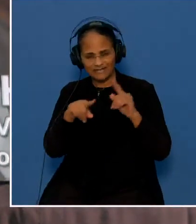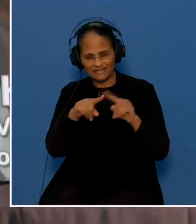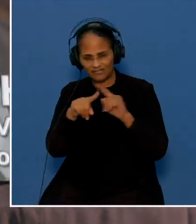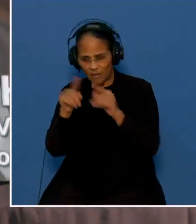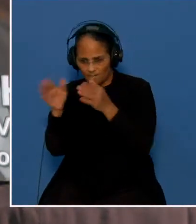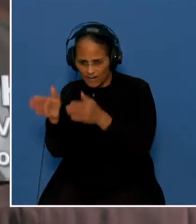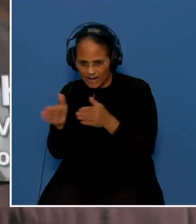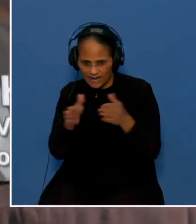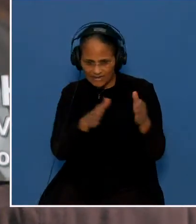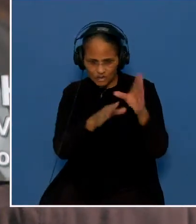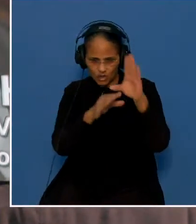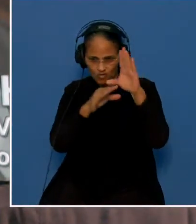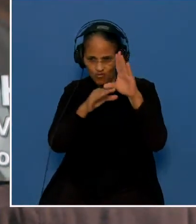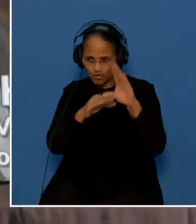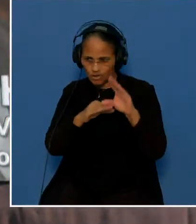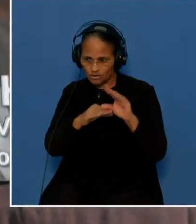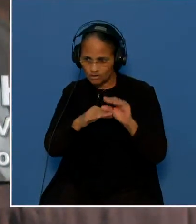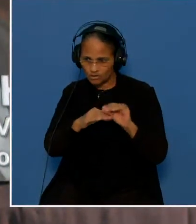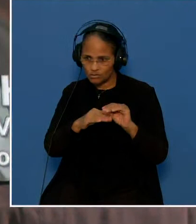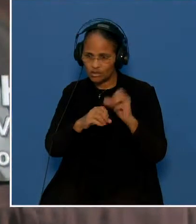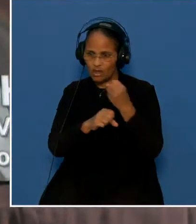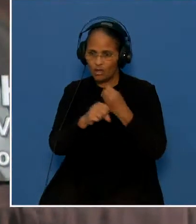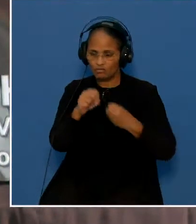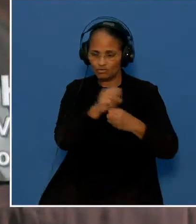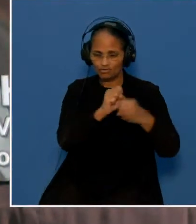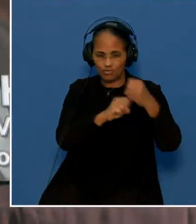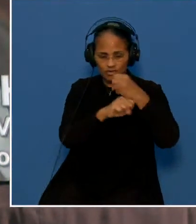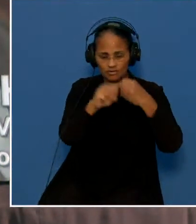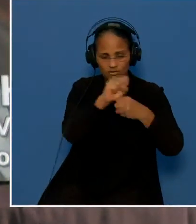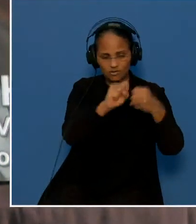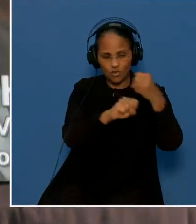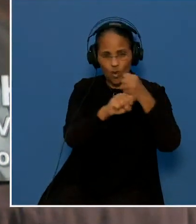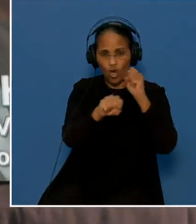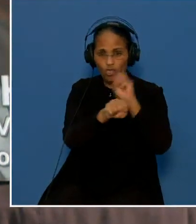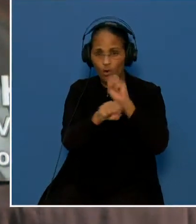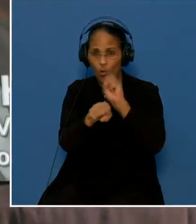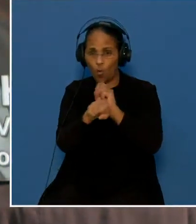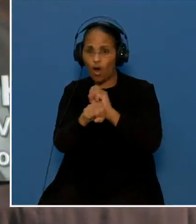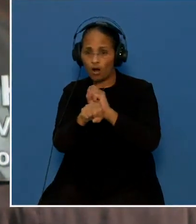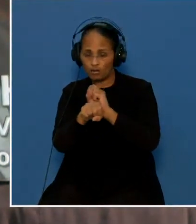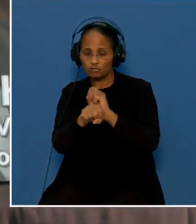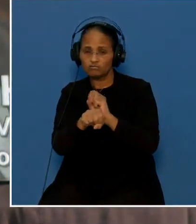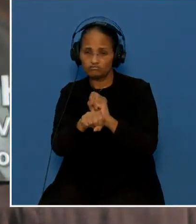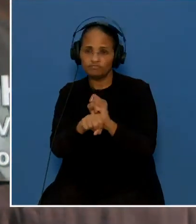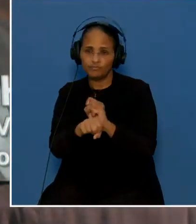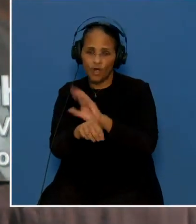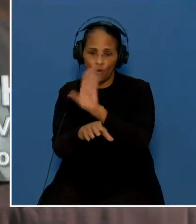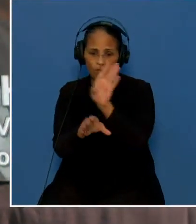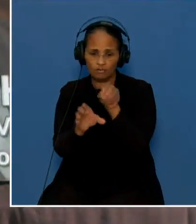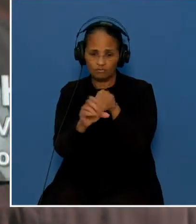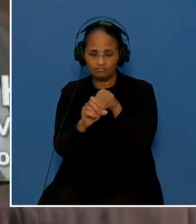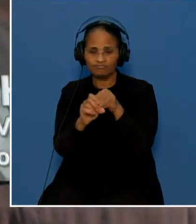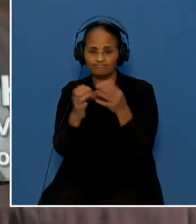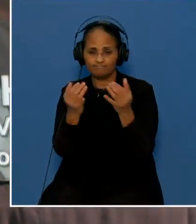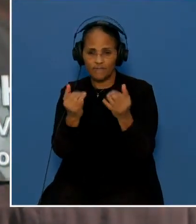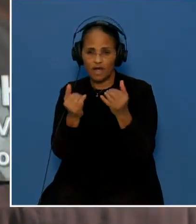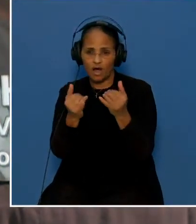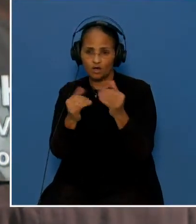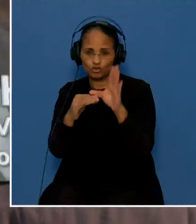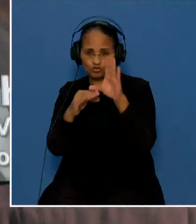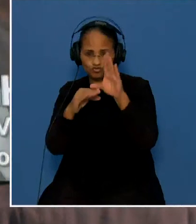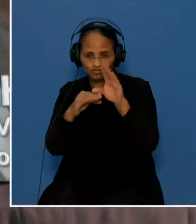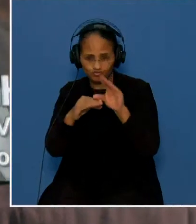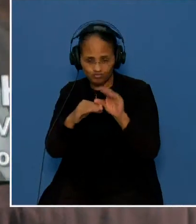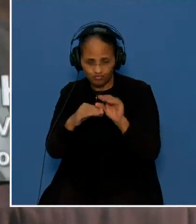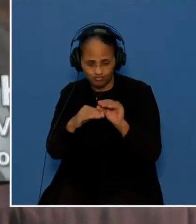to reduce the impact of the pandemic on the workforce. They have all implemented measures to mitigate the spread